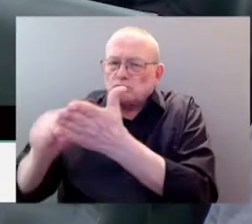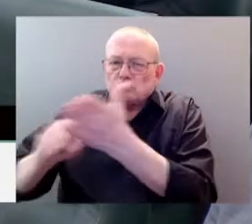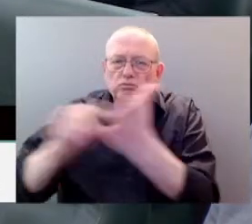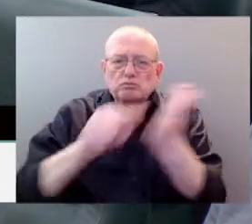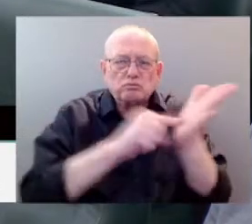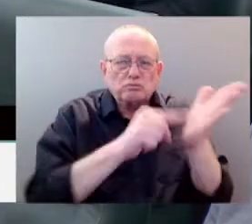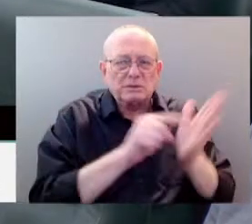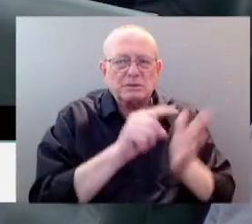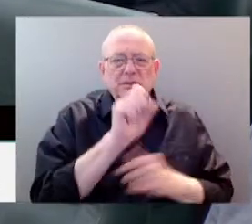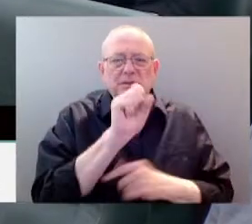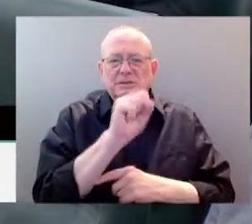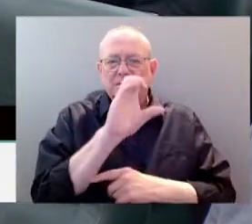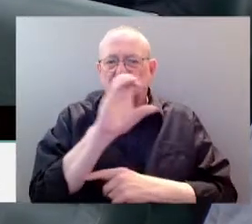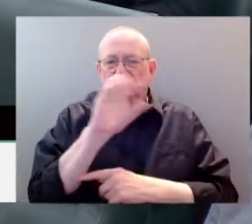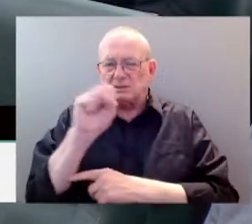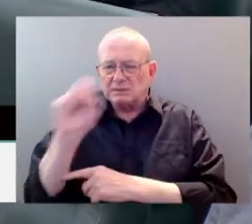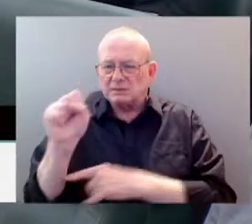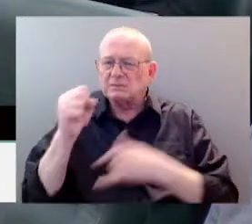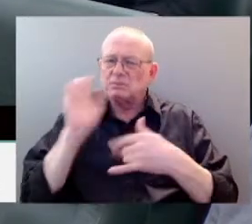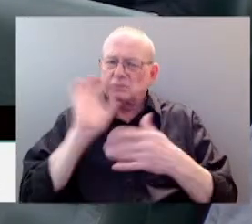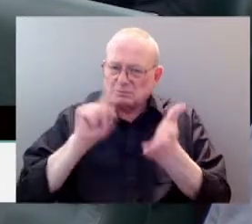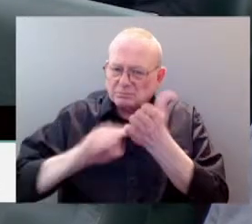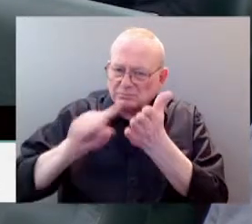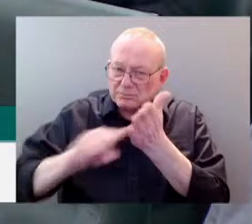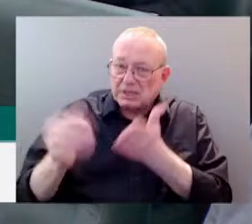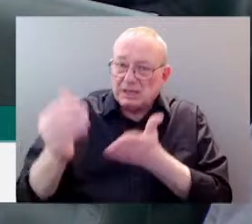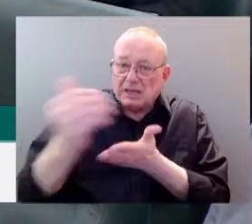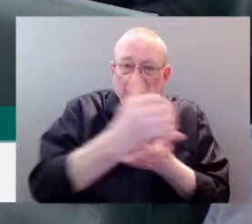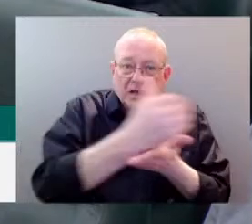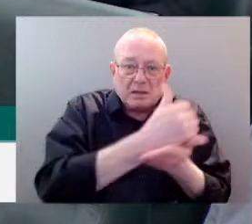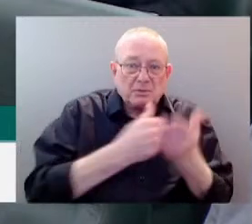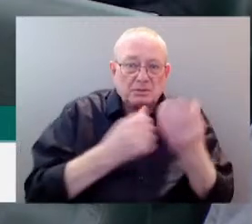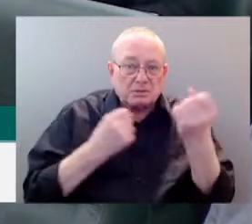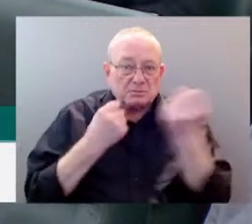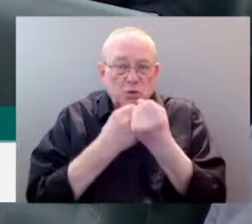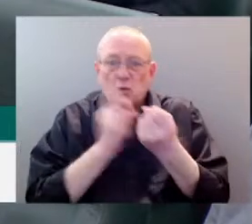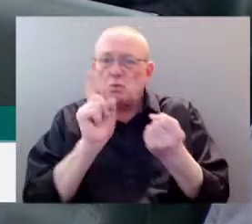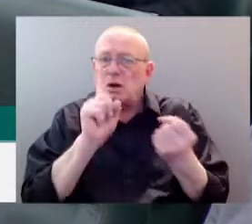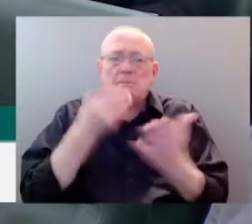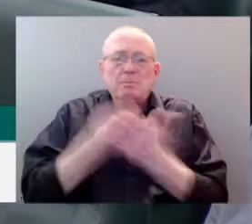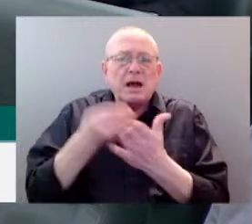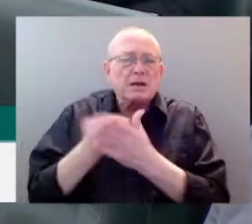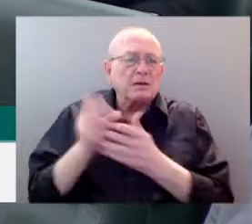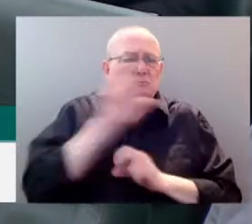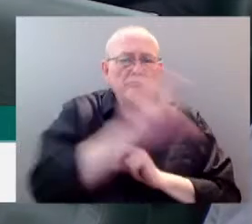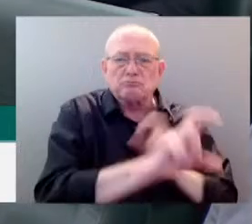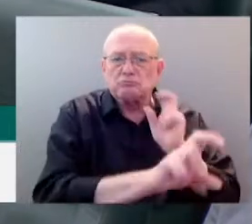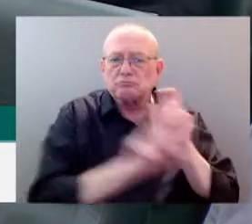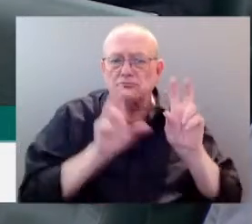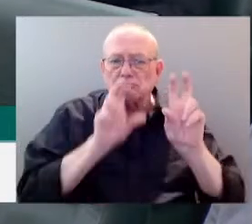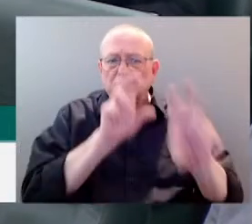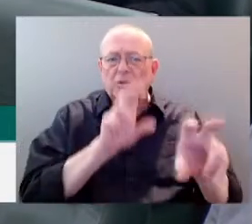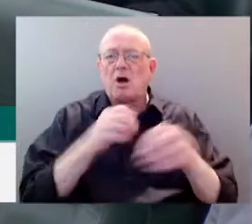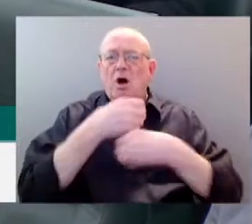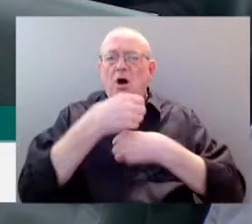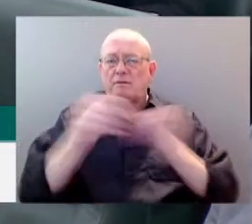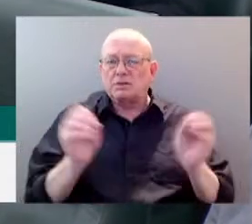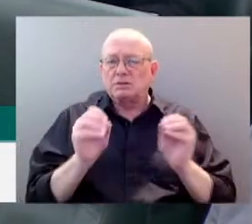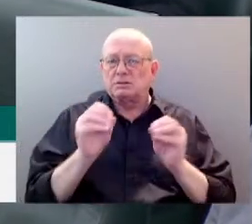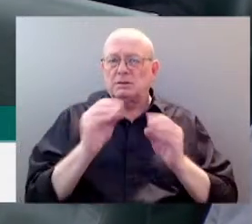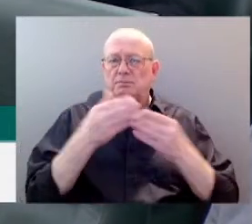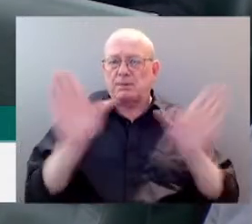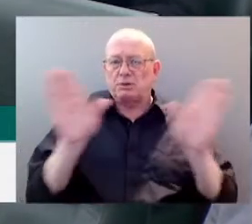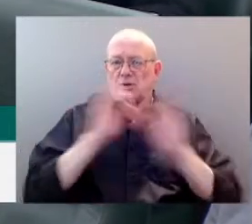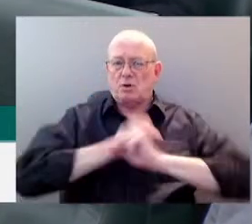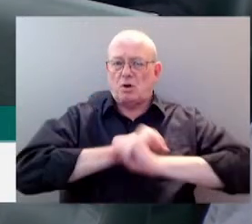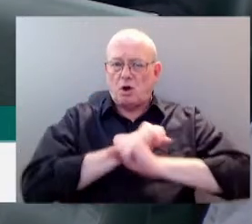determine income supports have not been used inappropriately the office of the public Guardian is going to do an investigate to investigation to ensure none of these